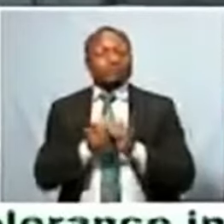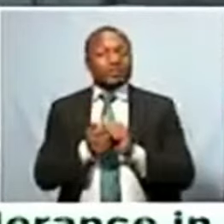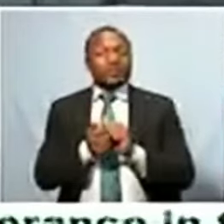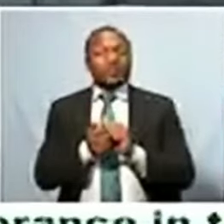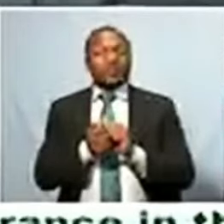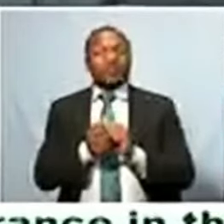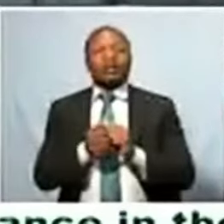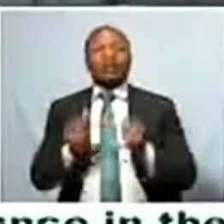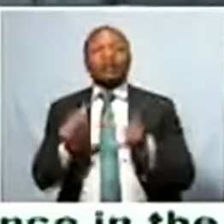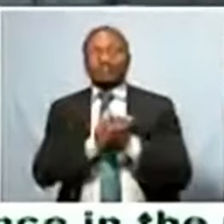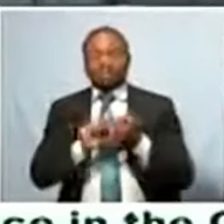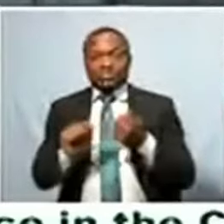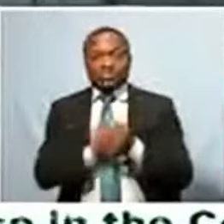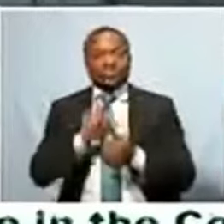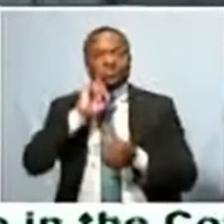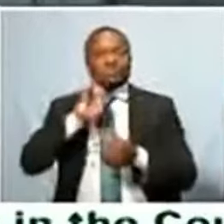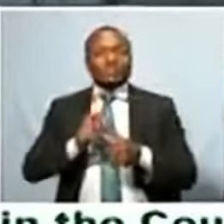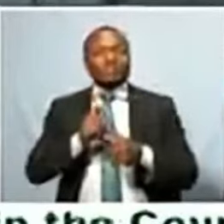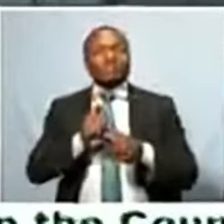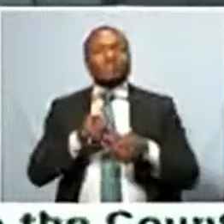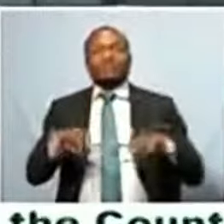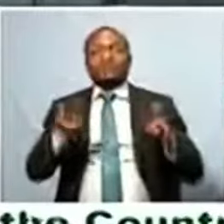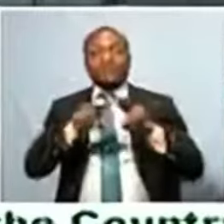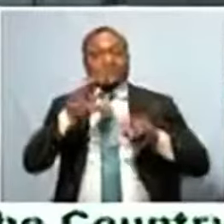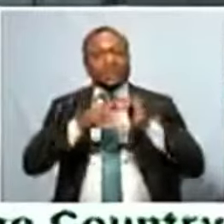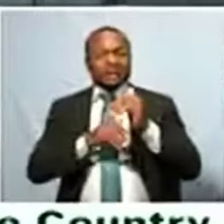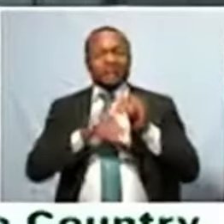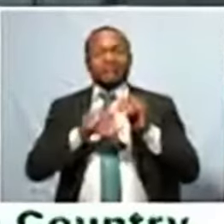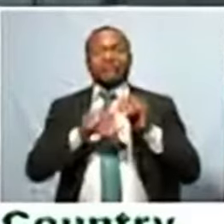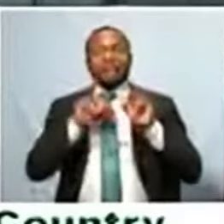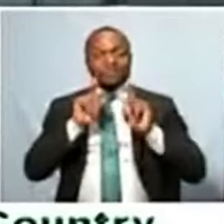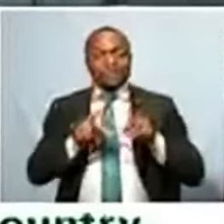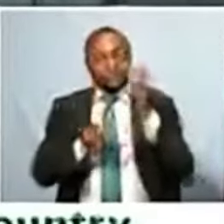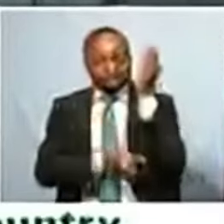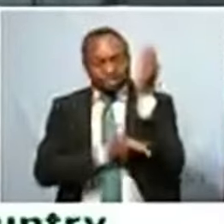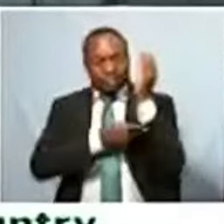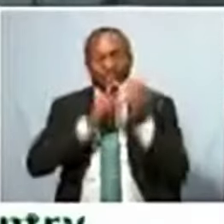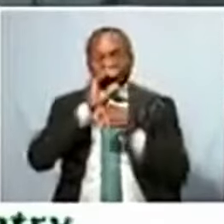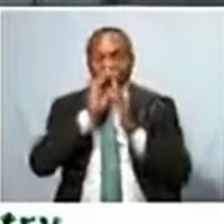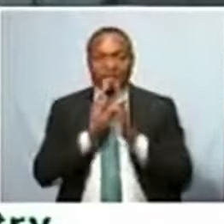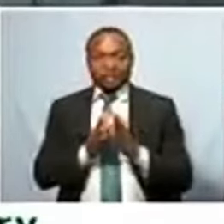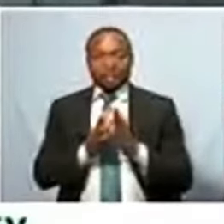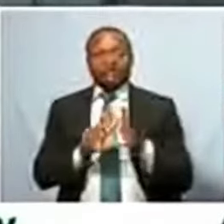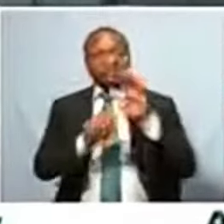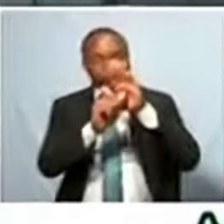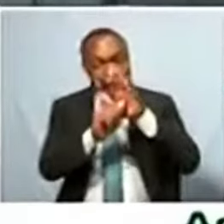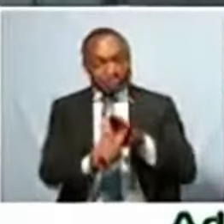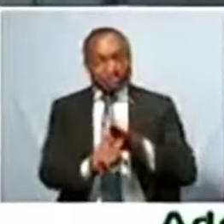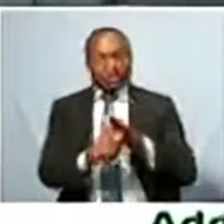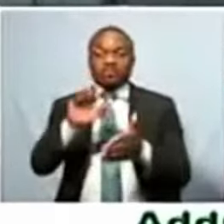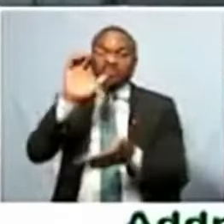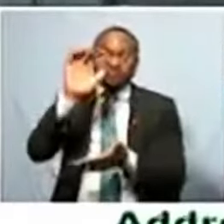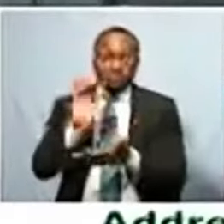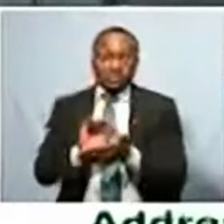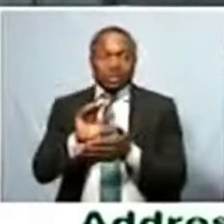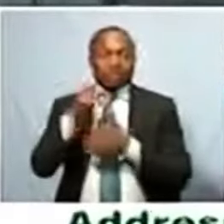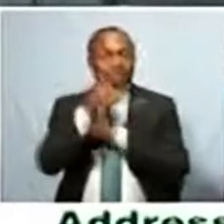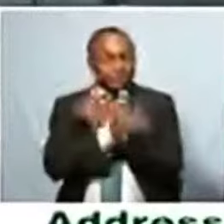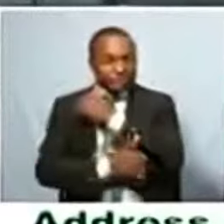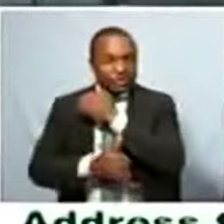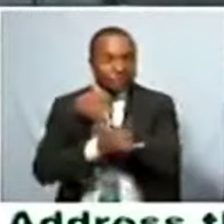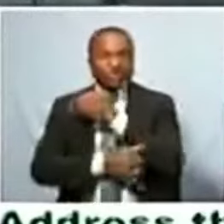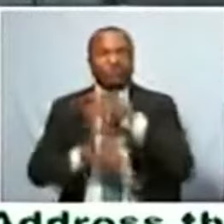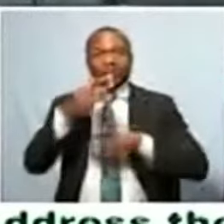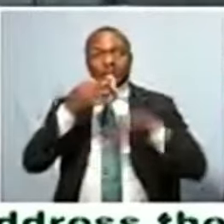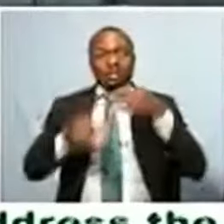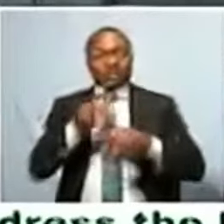valued much more than physical development. Madam Speaker, discrimination will reduce in our country if